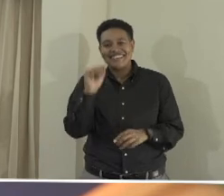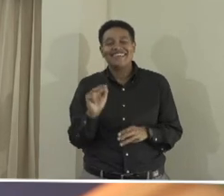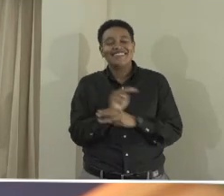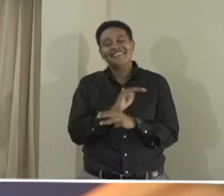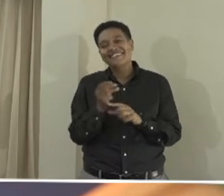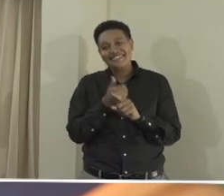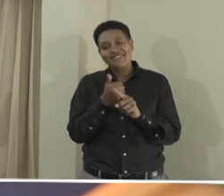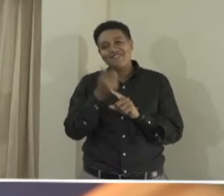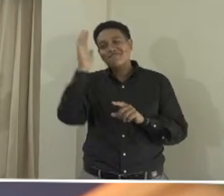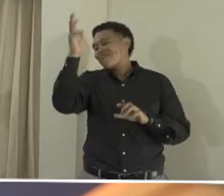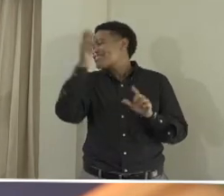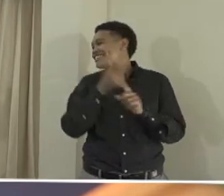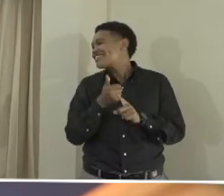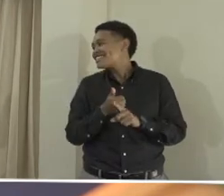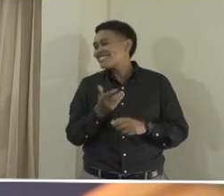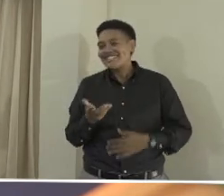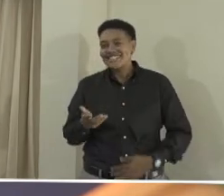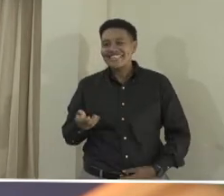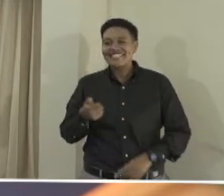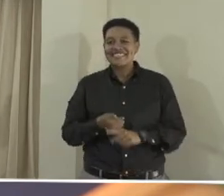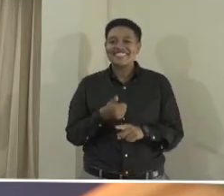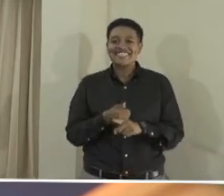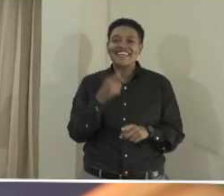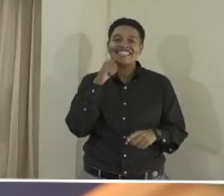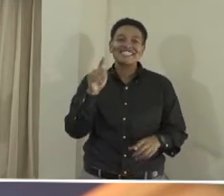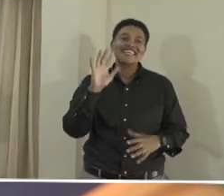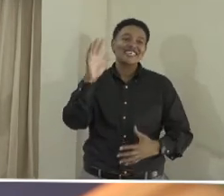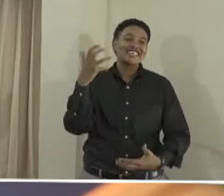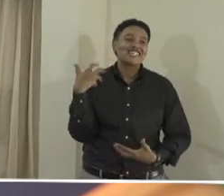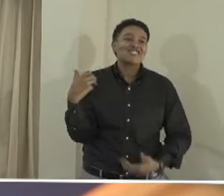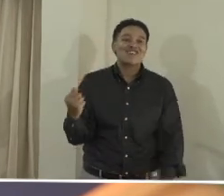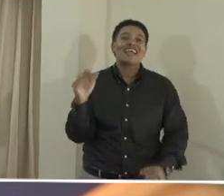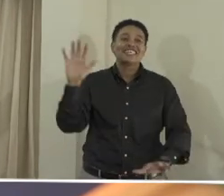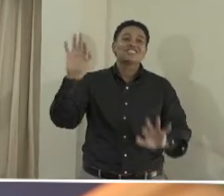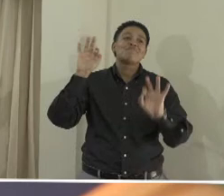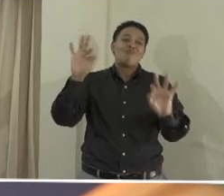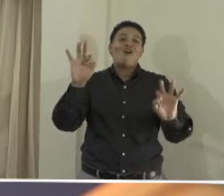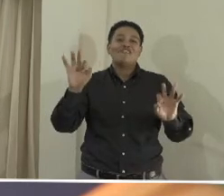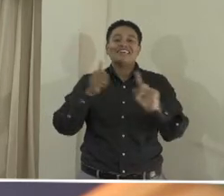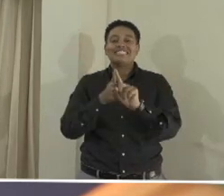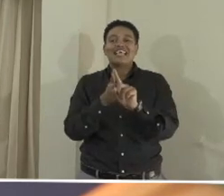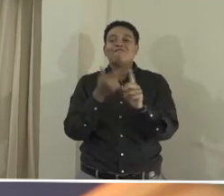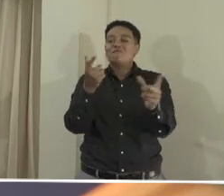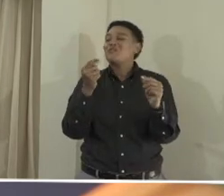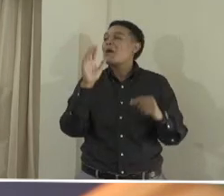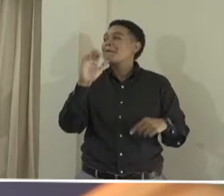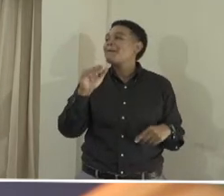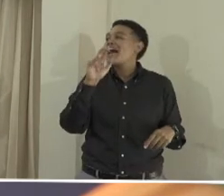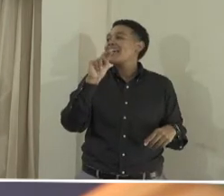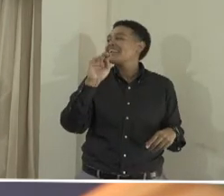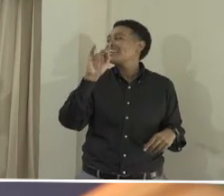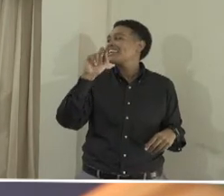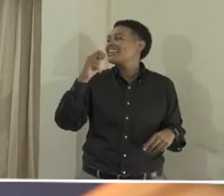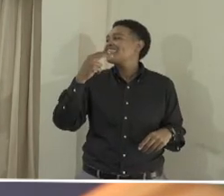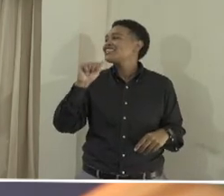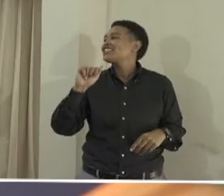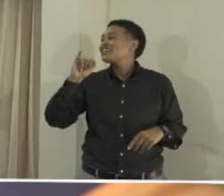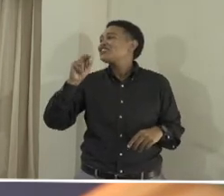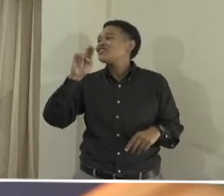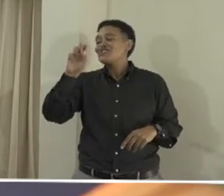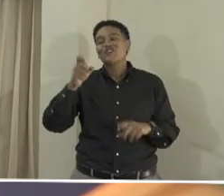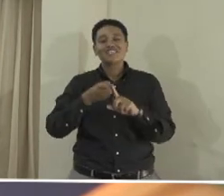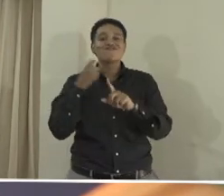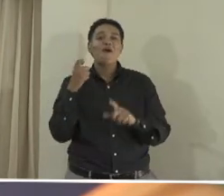ministry presentation, His Strength is Perfect, done by Nikisha Jones